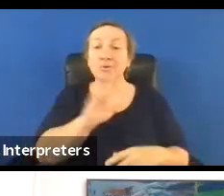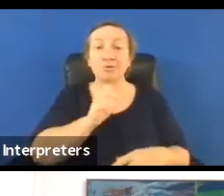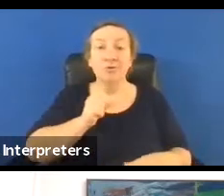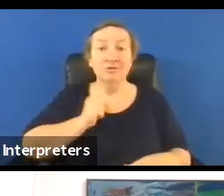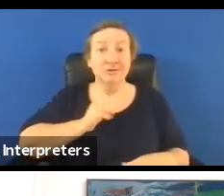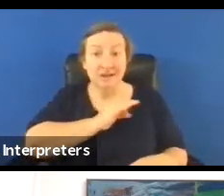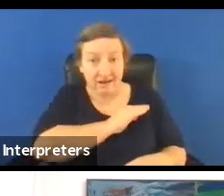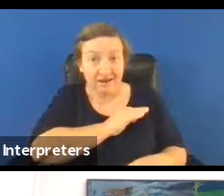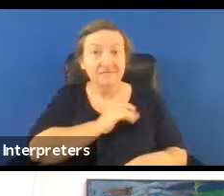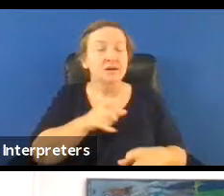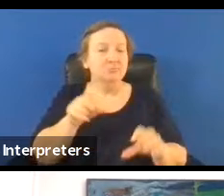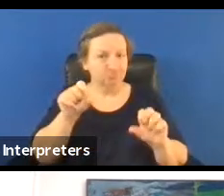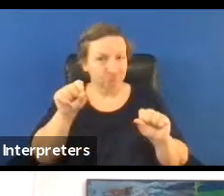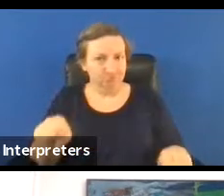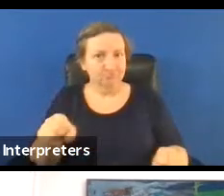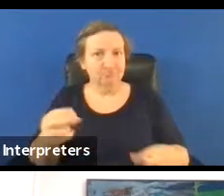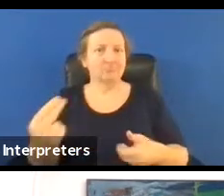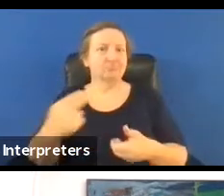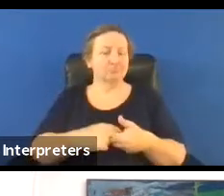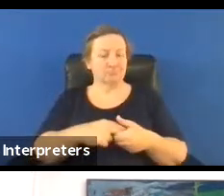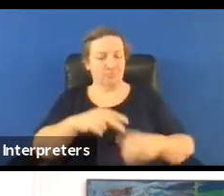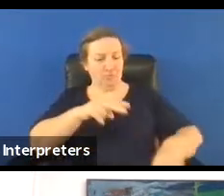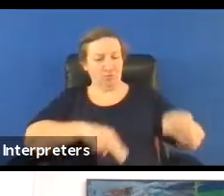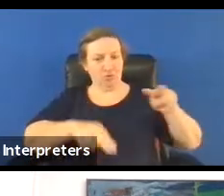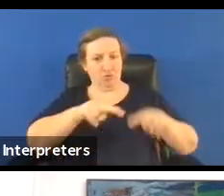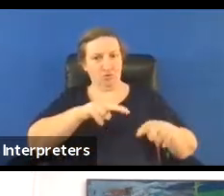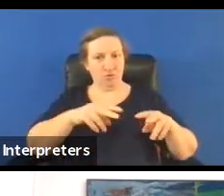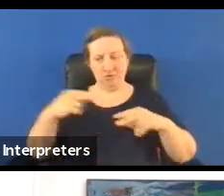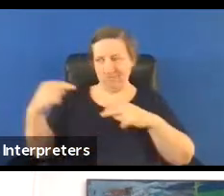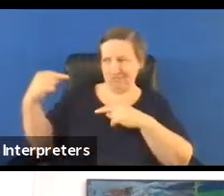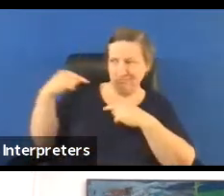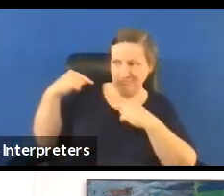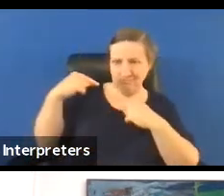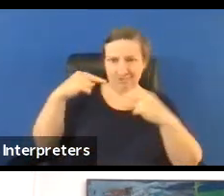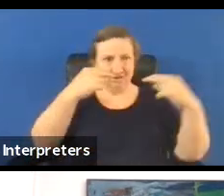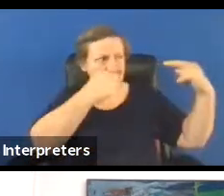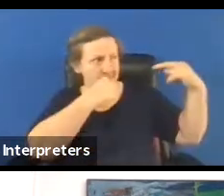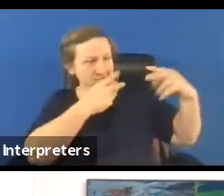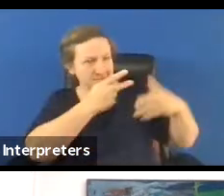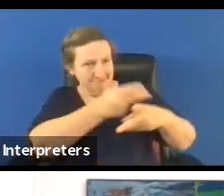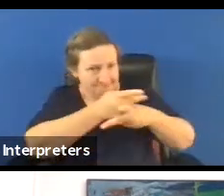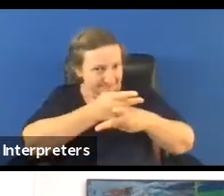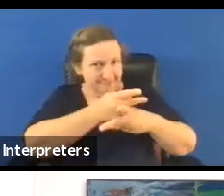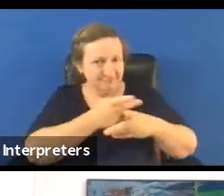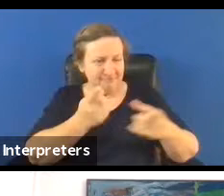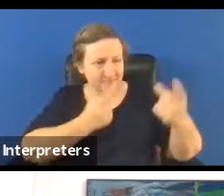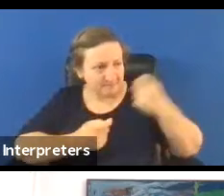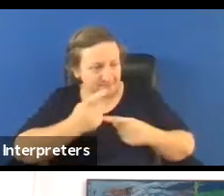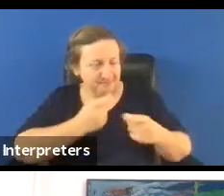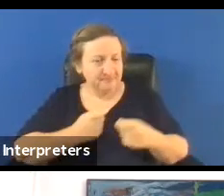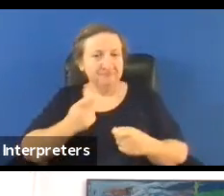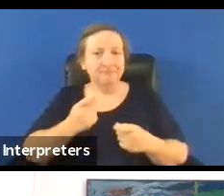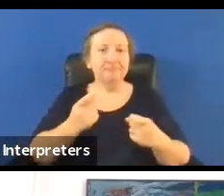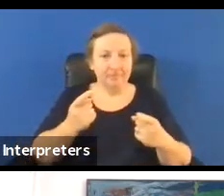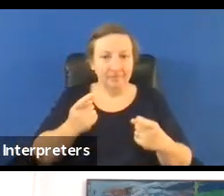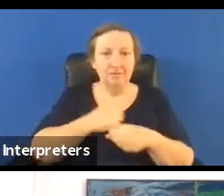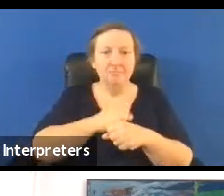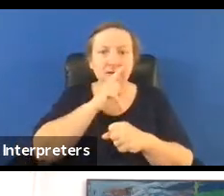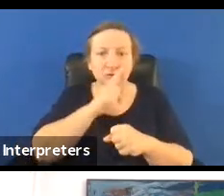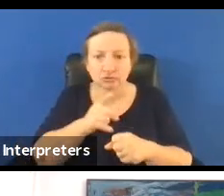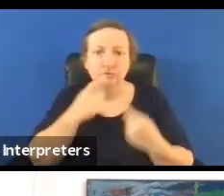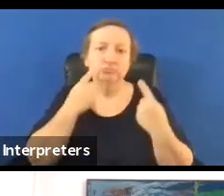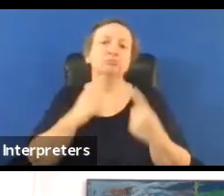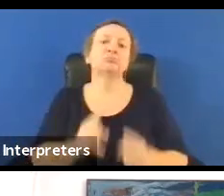the ability to look over our shoulder, ask any questions that they need answered to make this